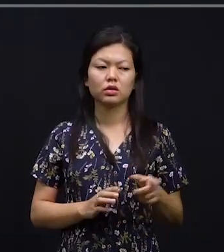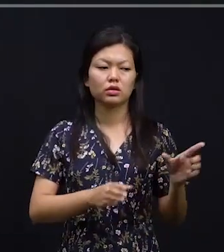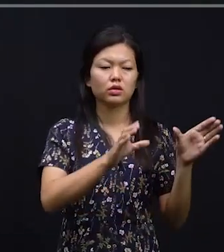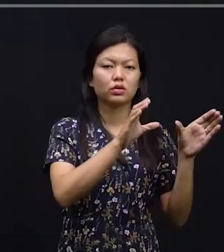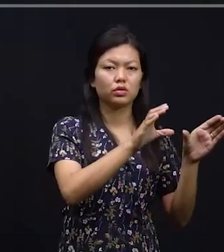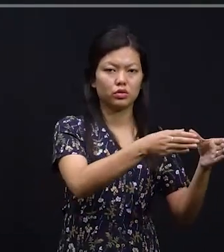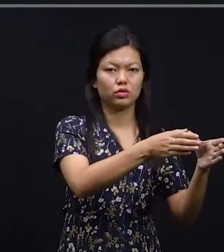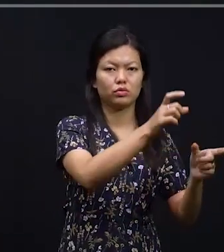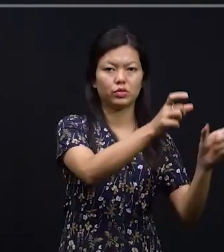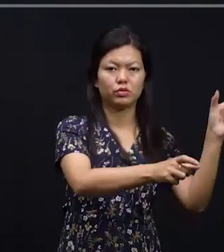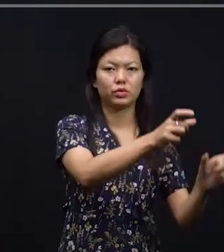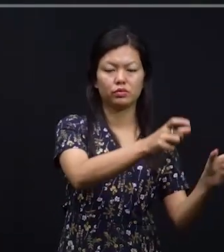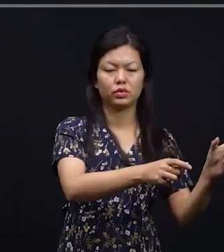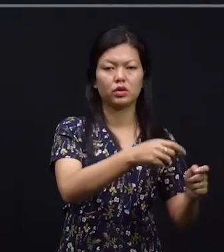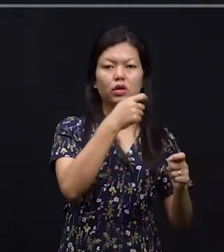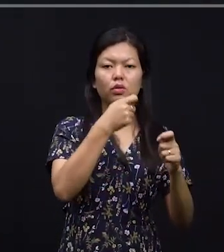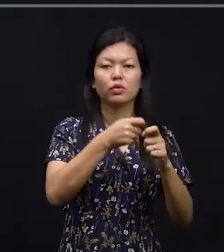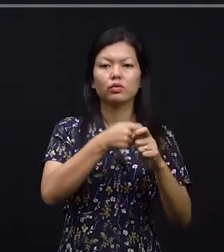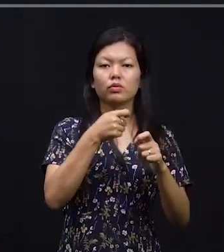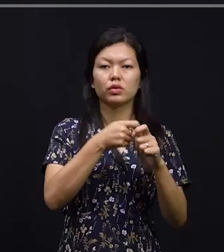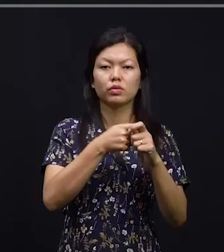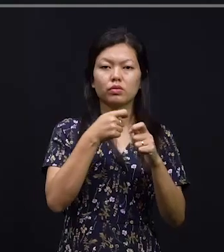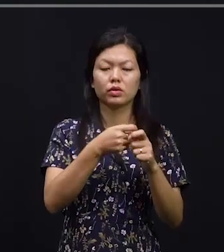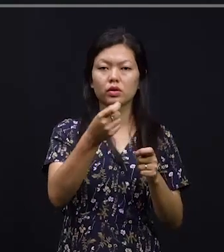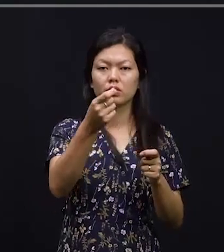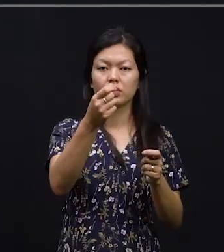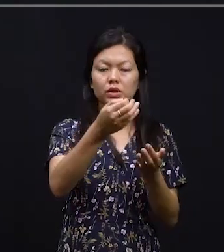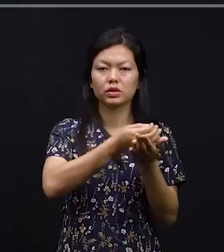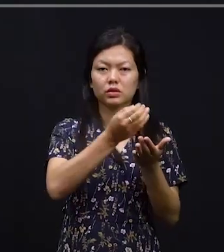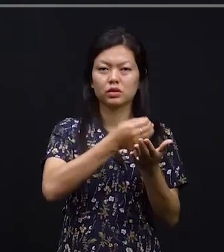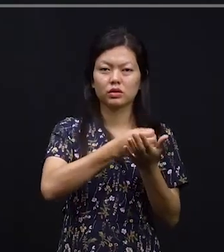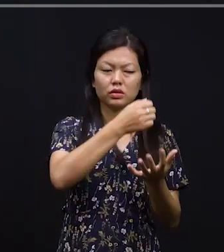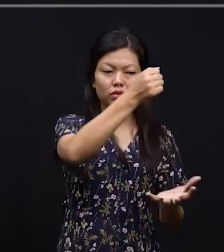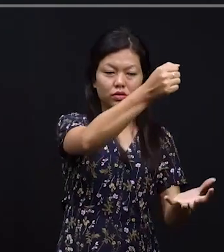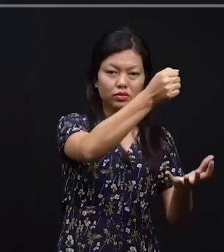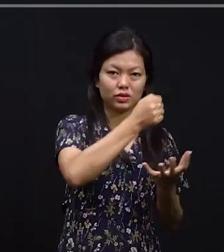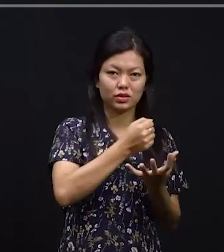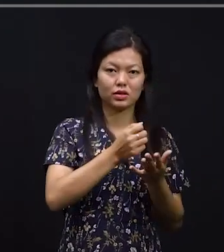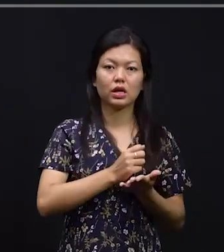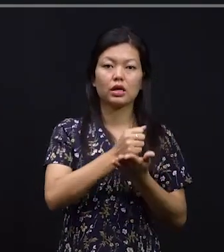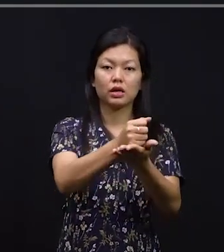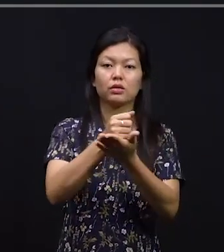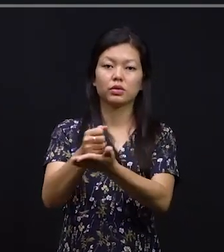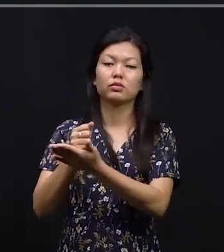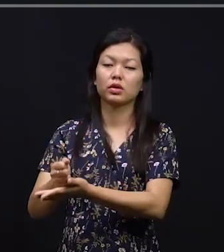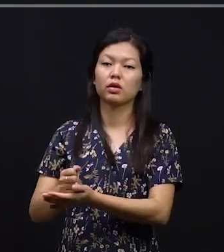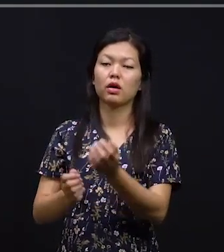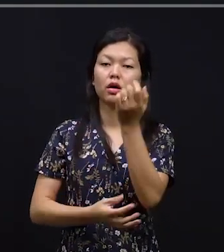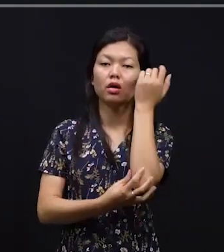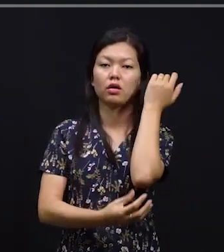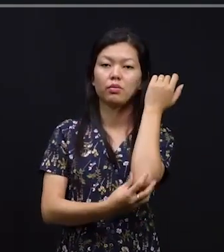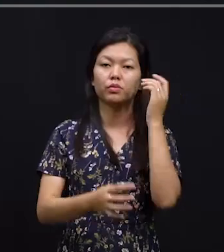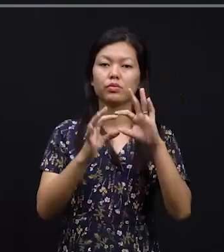who make donations to the poor people during the Christmas season. And they said, Mr. Scrooge, we are a group